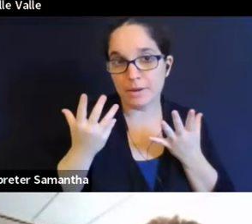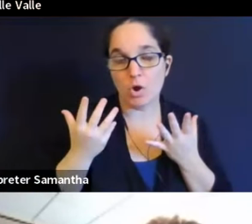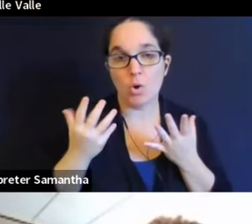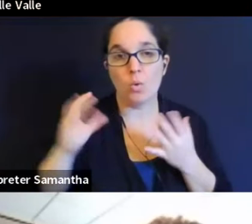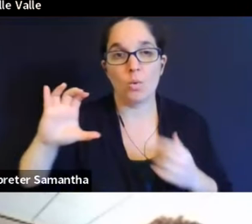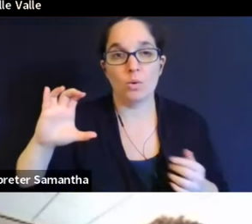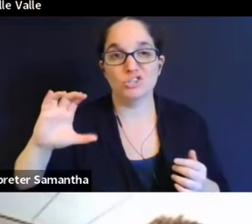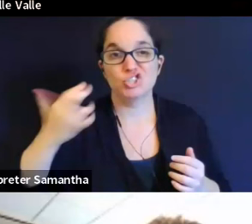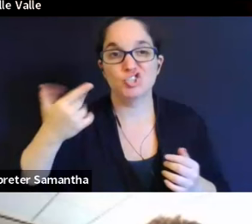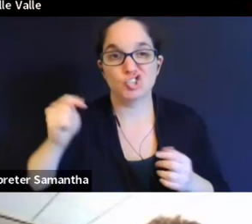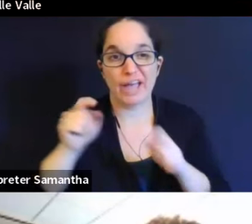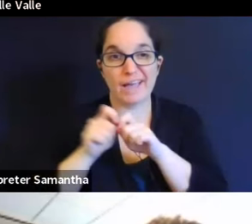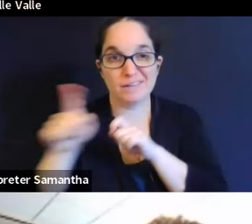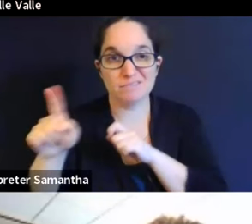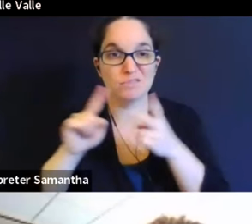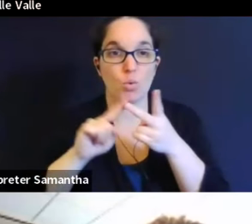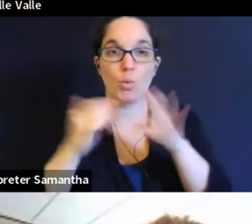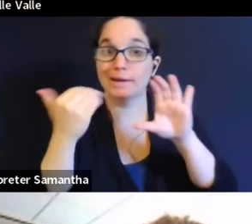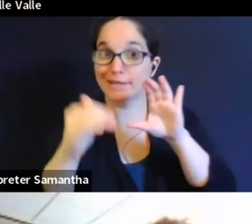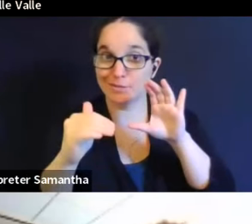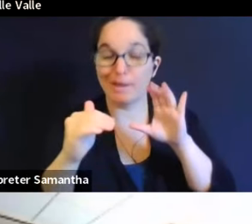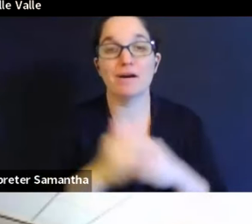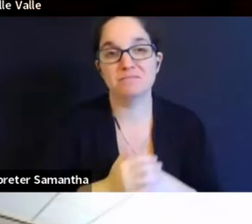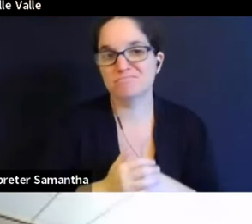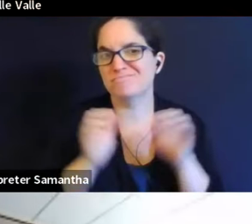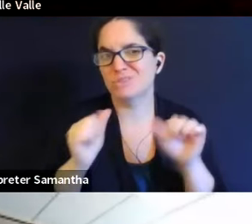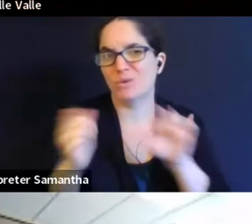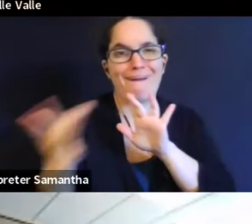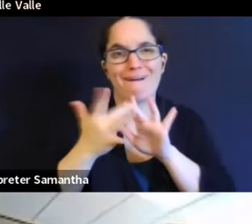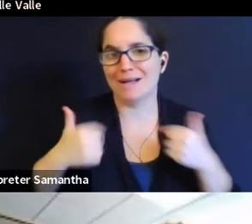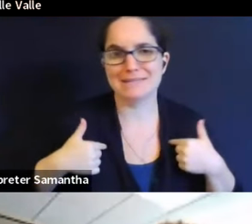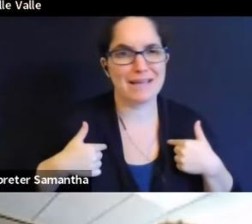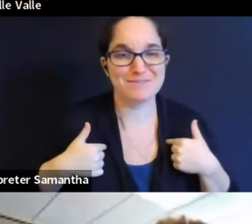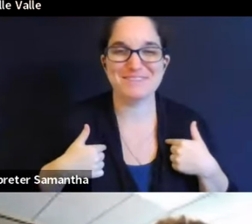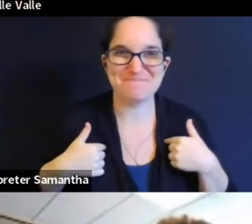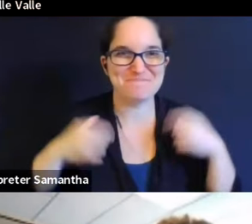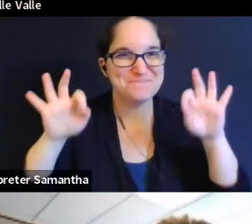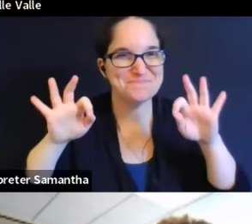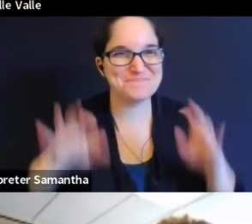email. Most of you have that because I sent out the Zoom links. All right.